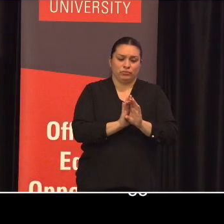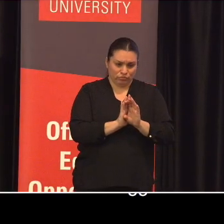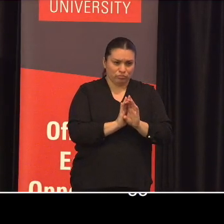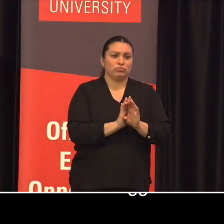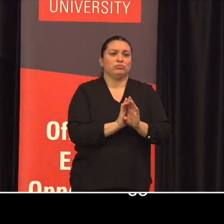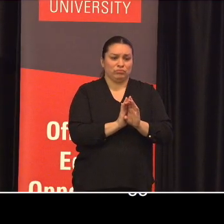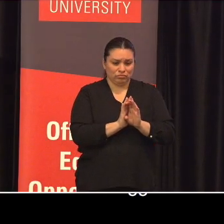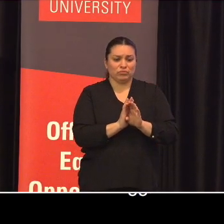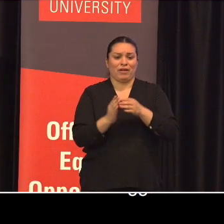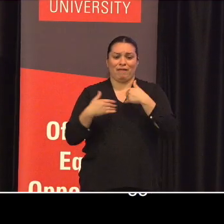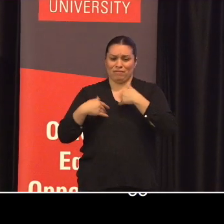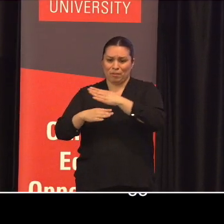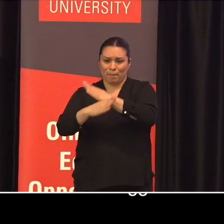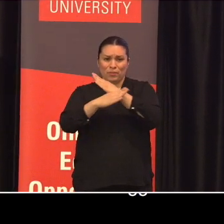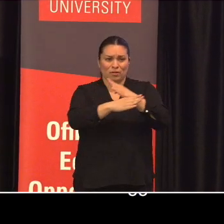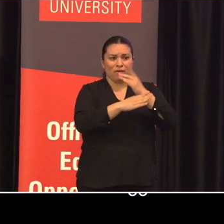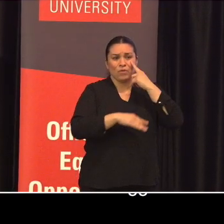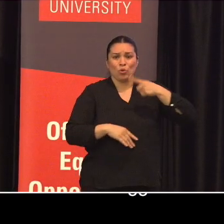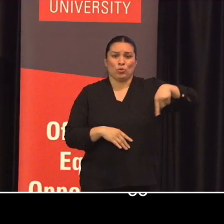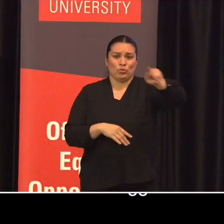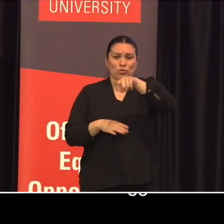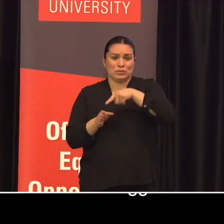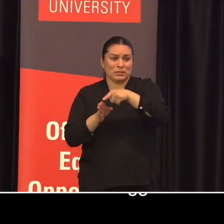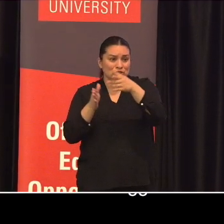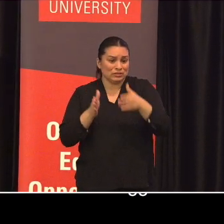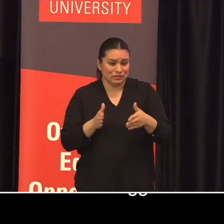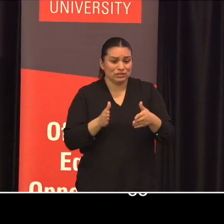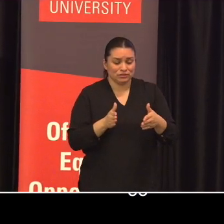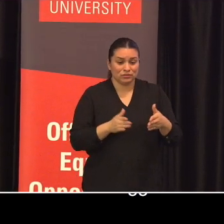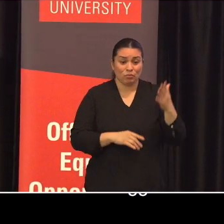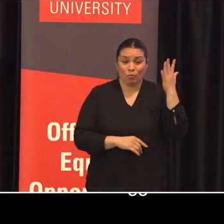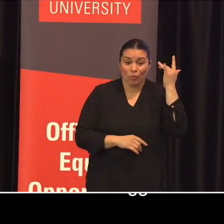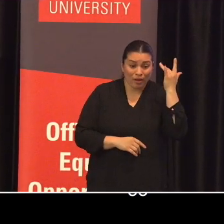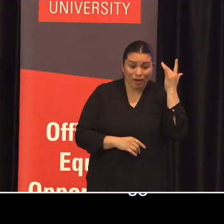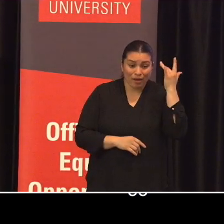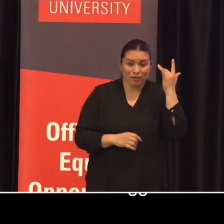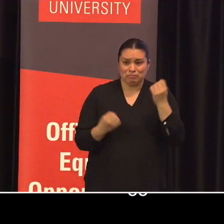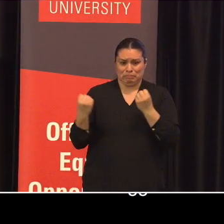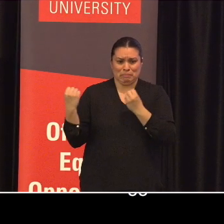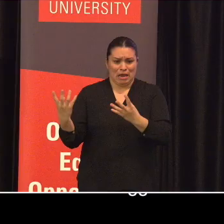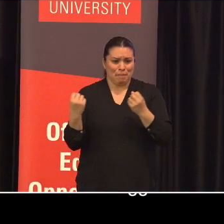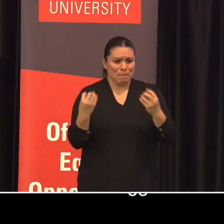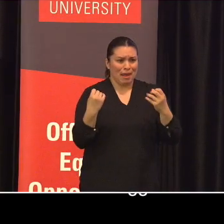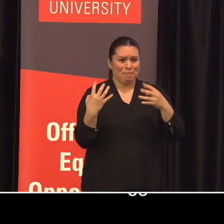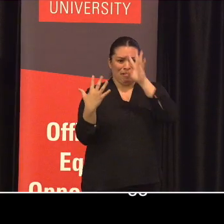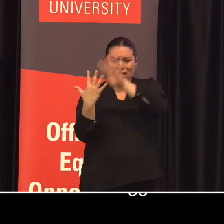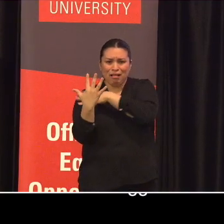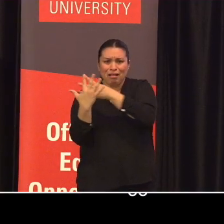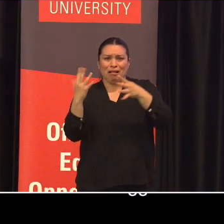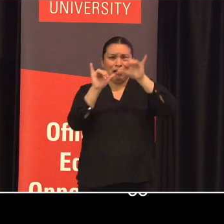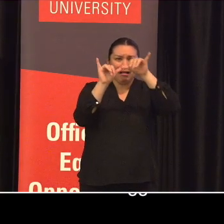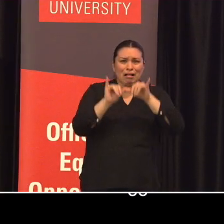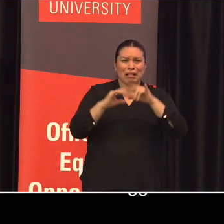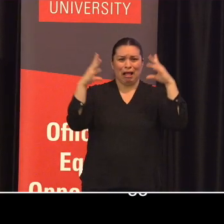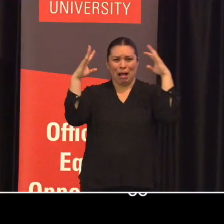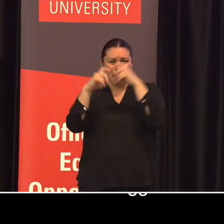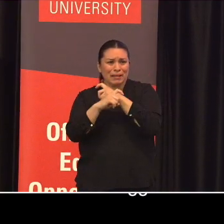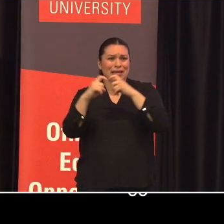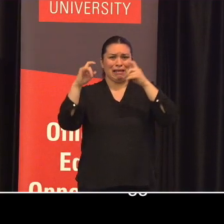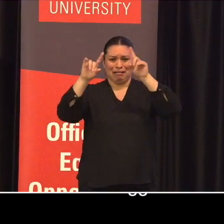different areas. Why? Because there are so many graphs, charts, tables, music